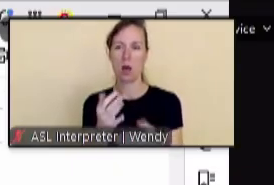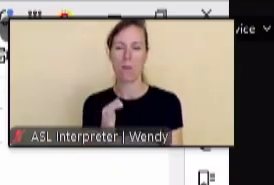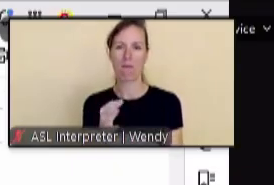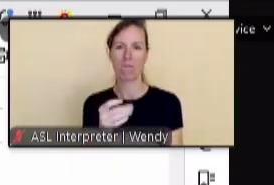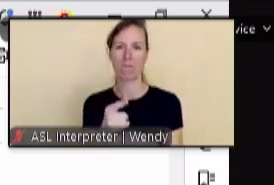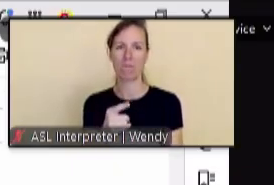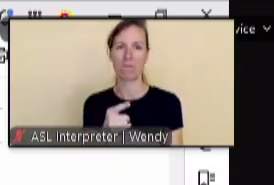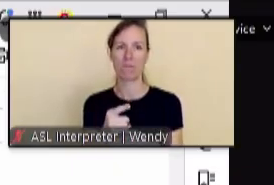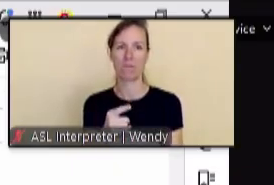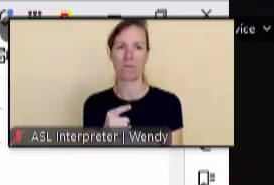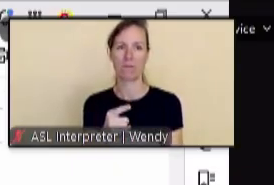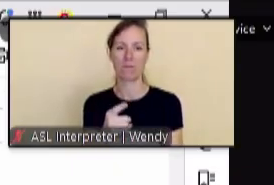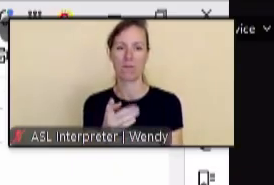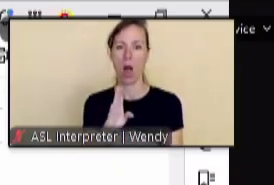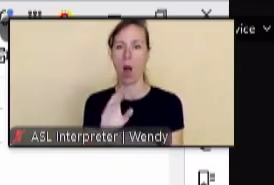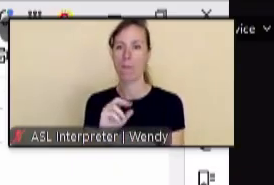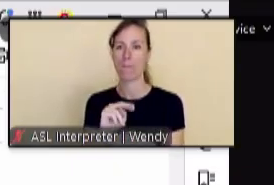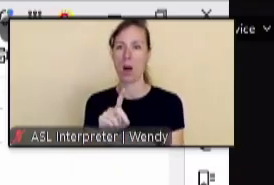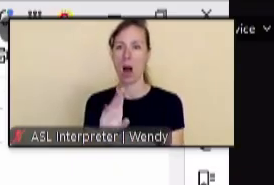like the bond bill.